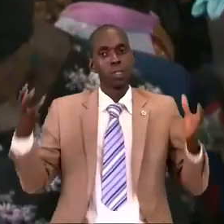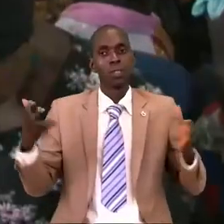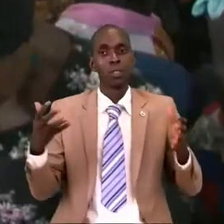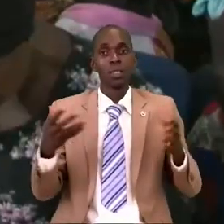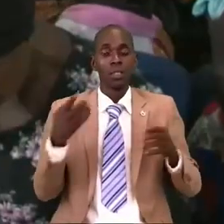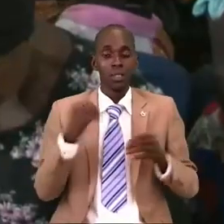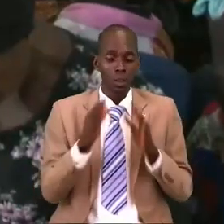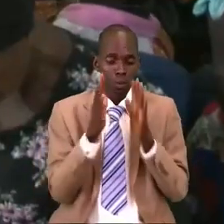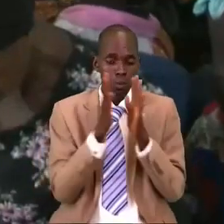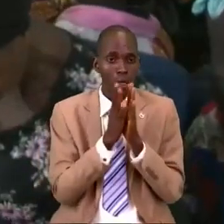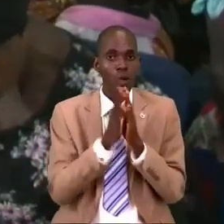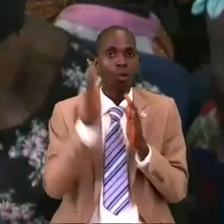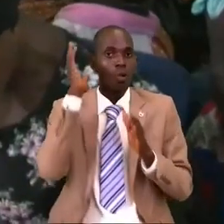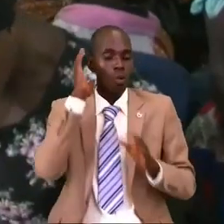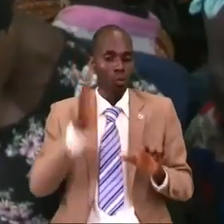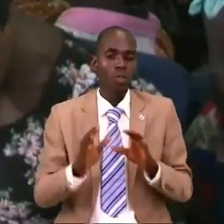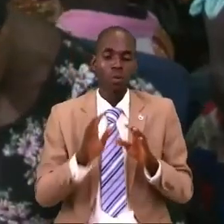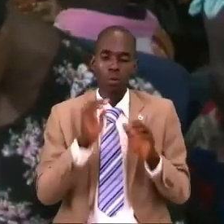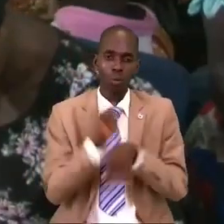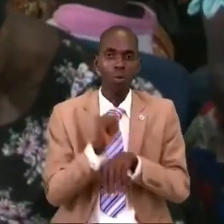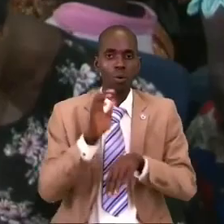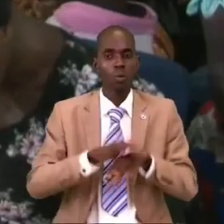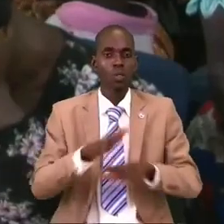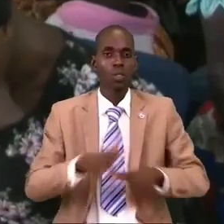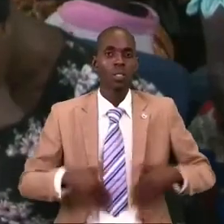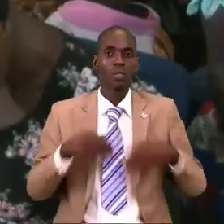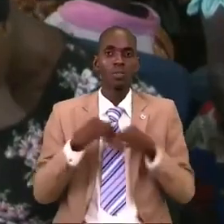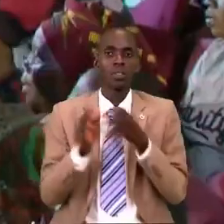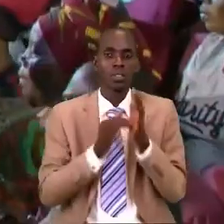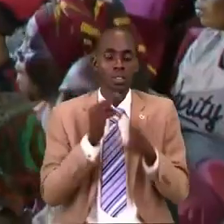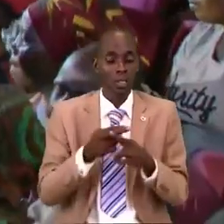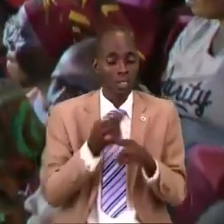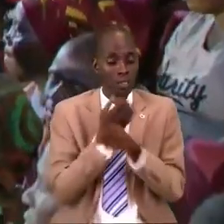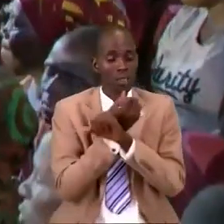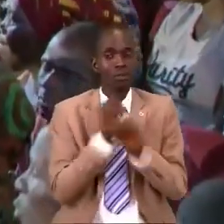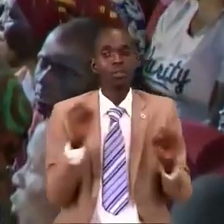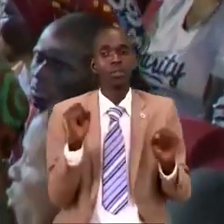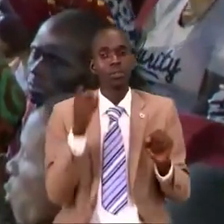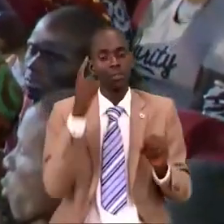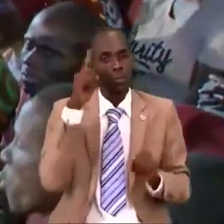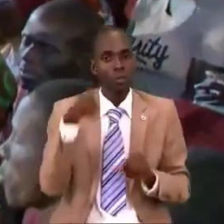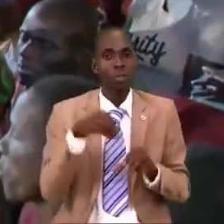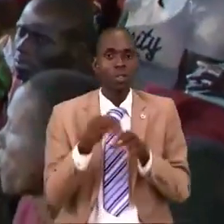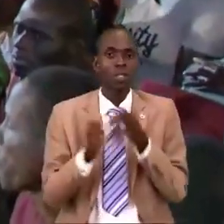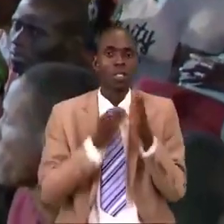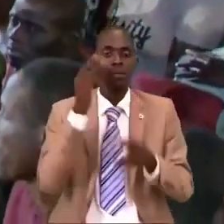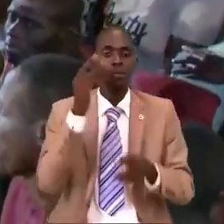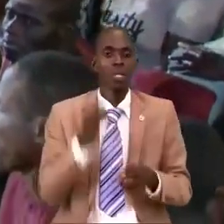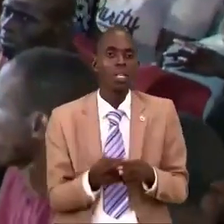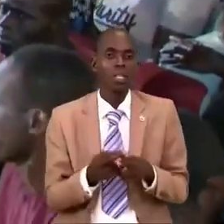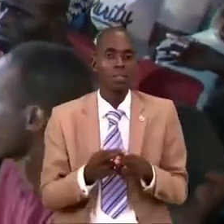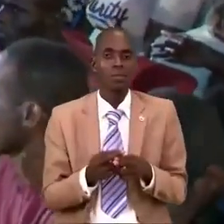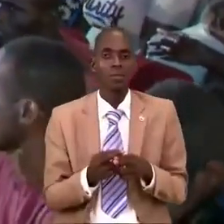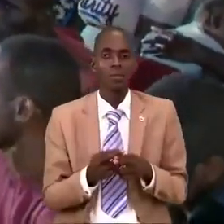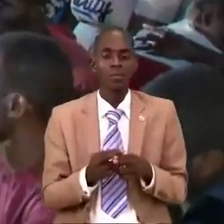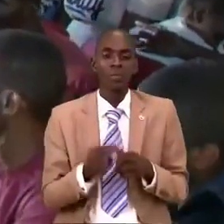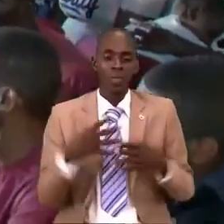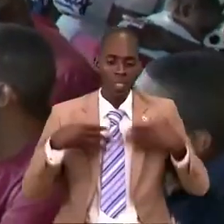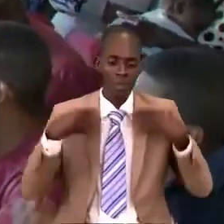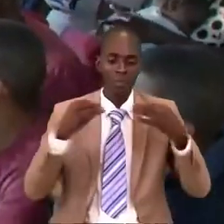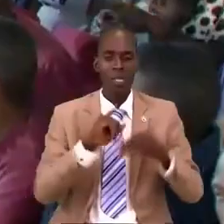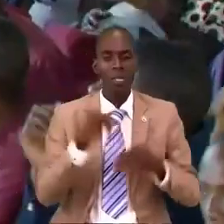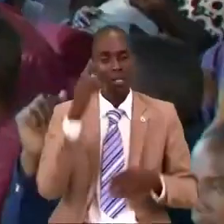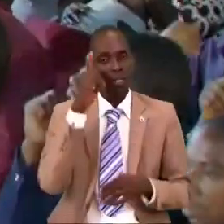Salvation. Healing. Deliverance. The Lord will accomplish in your life in